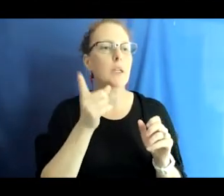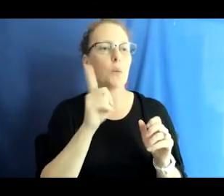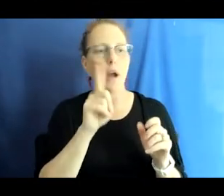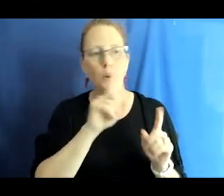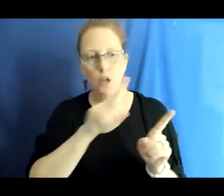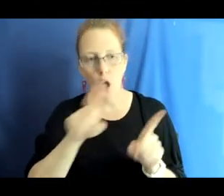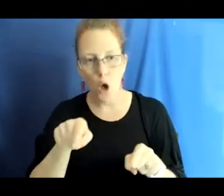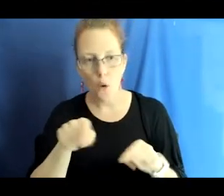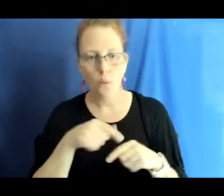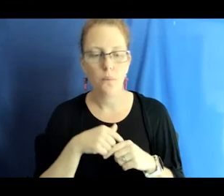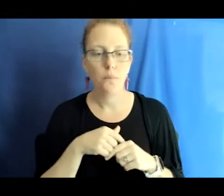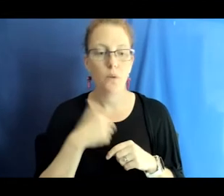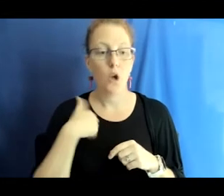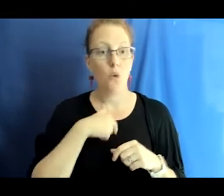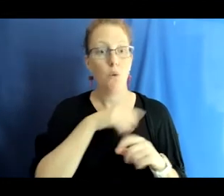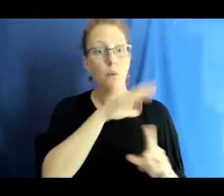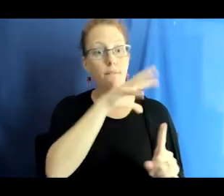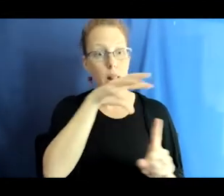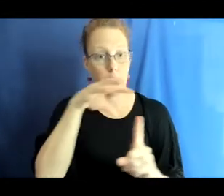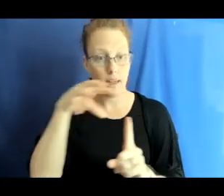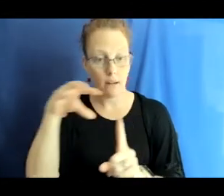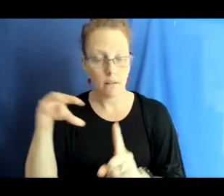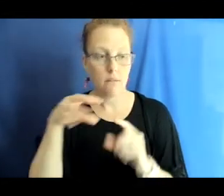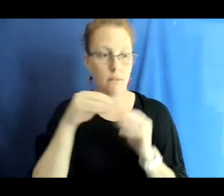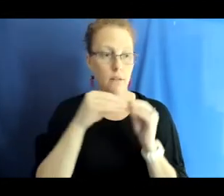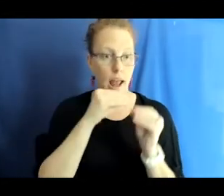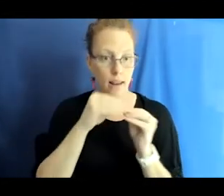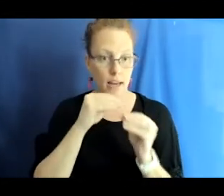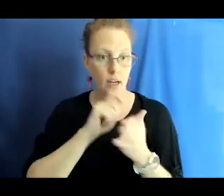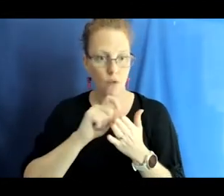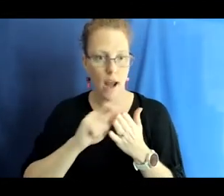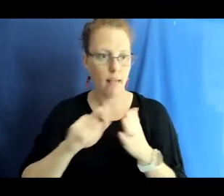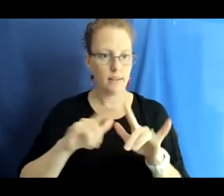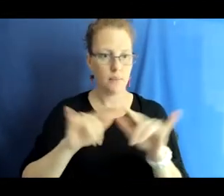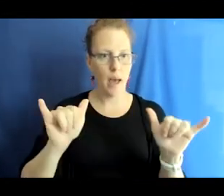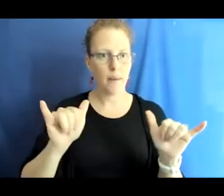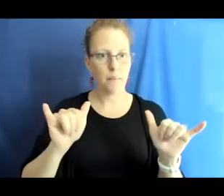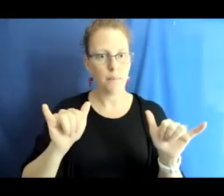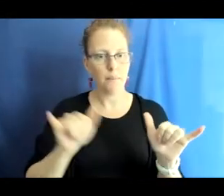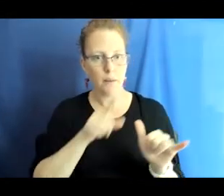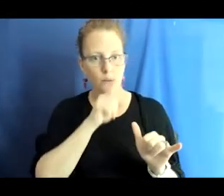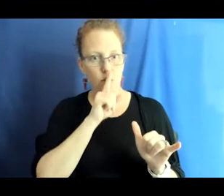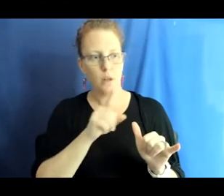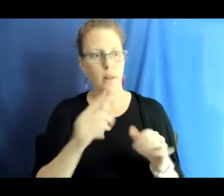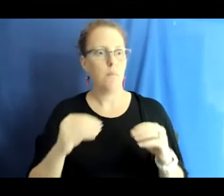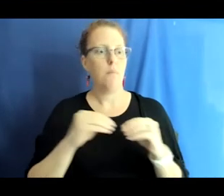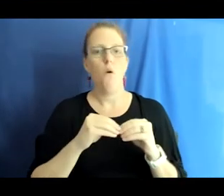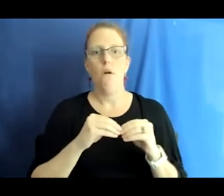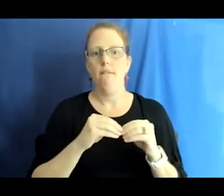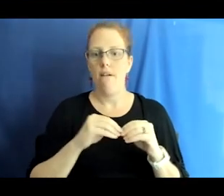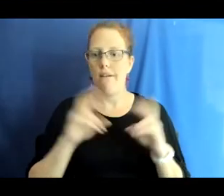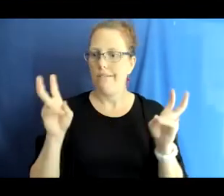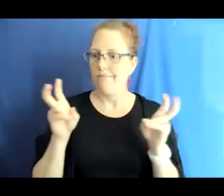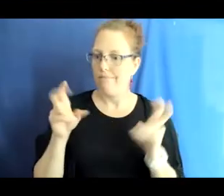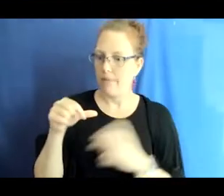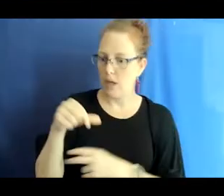and editing and writing simultaneously. So it was quite the quest to figure out